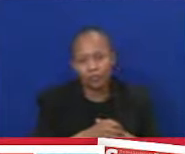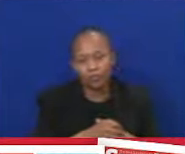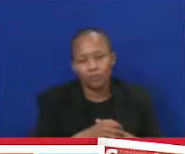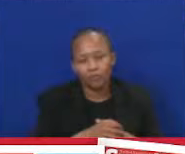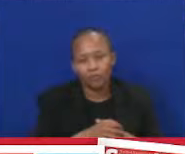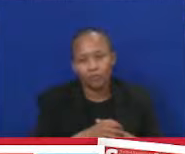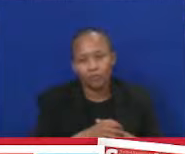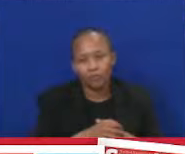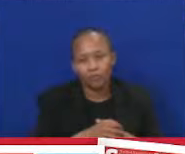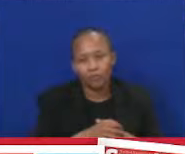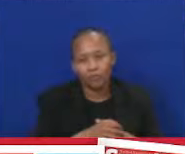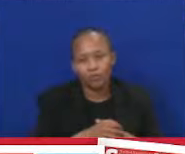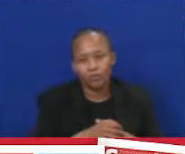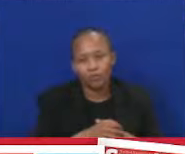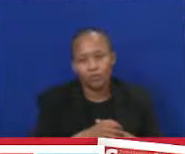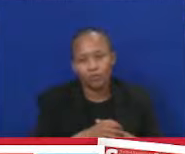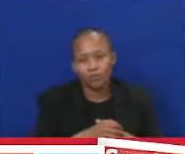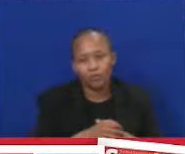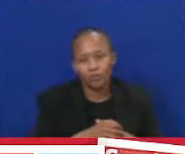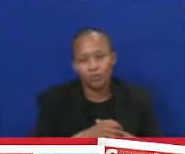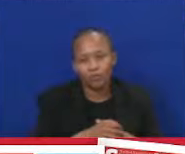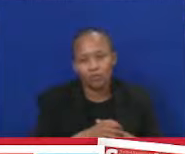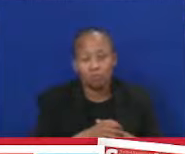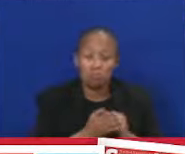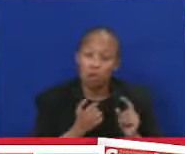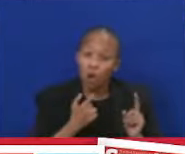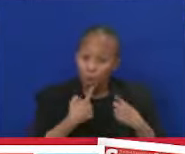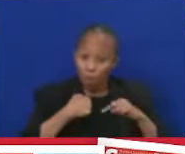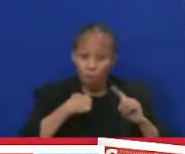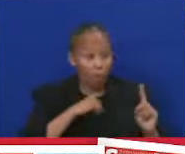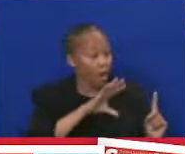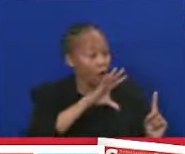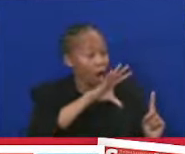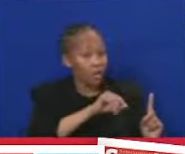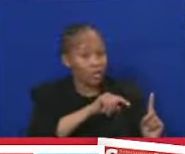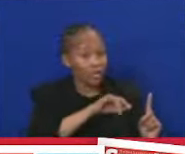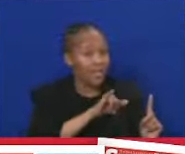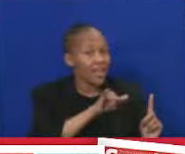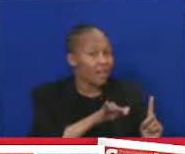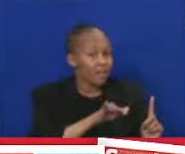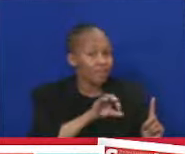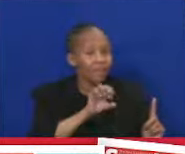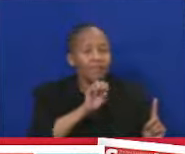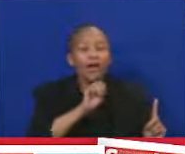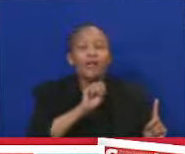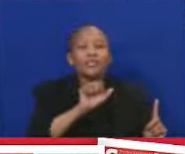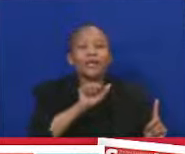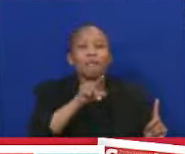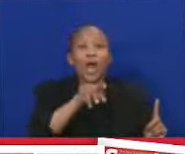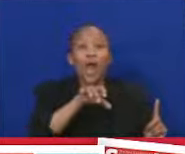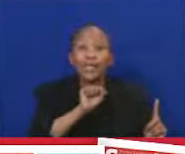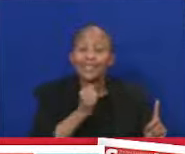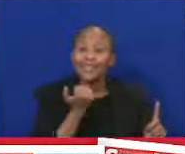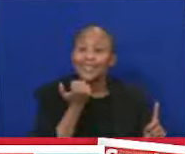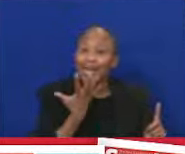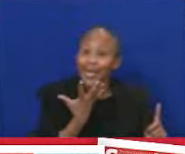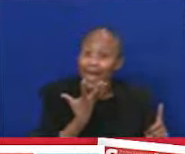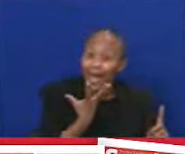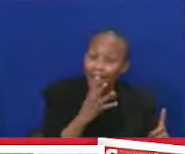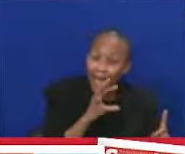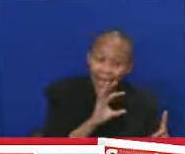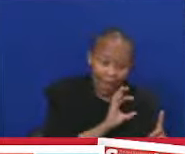whether he had a tender with the SAPS or not. And as we